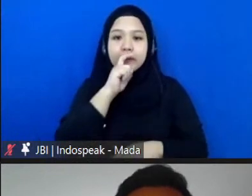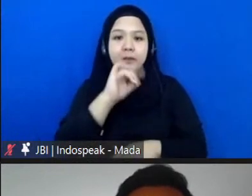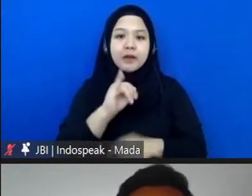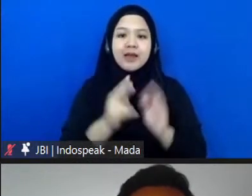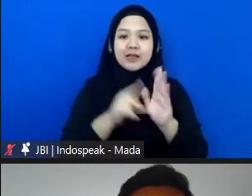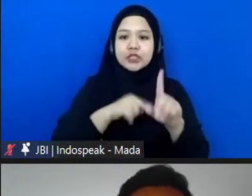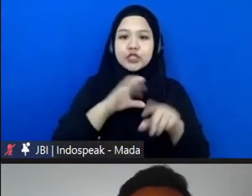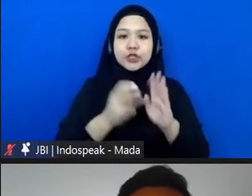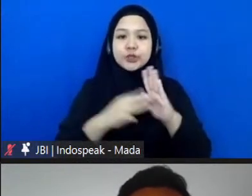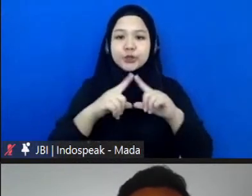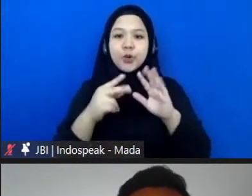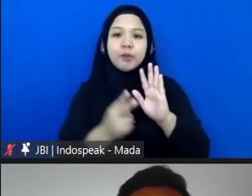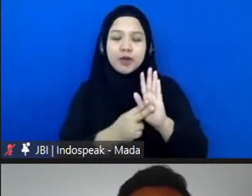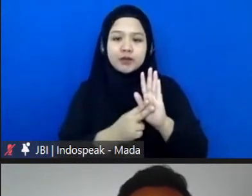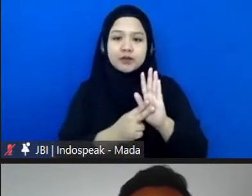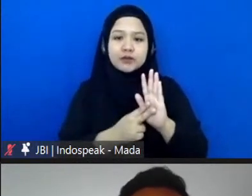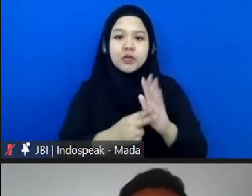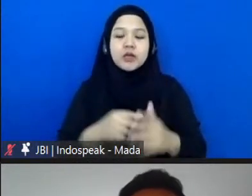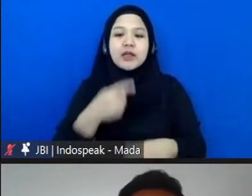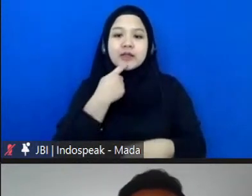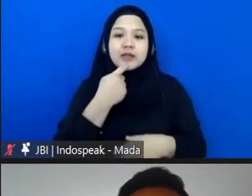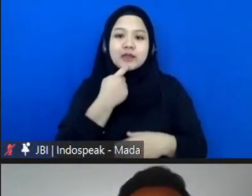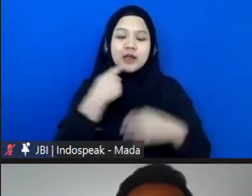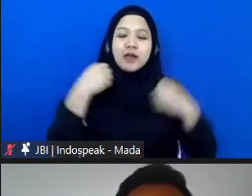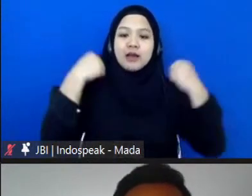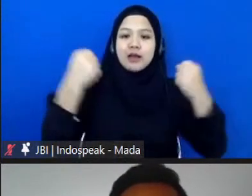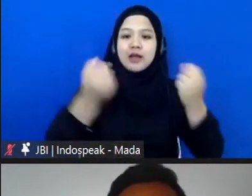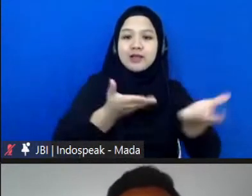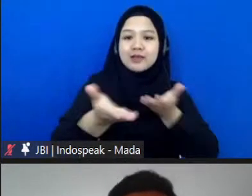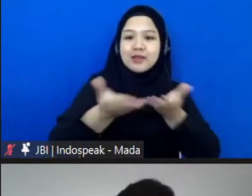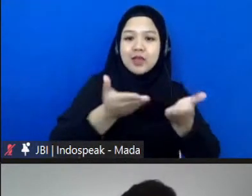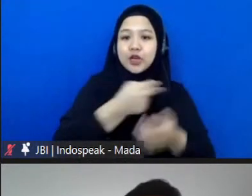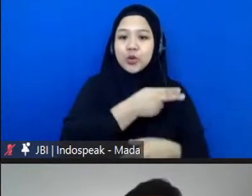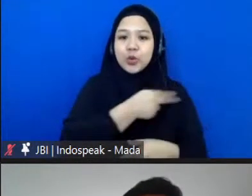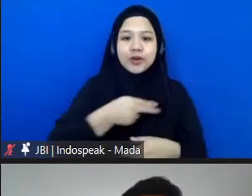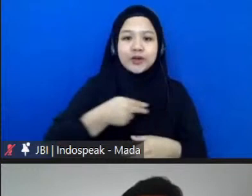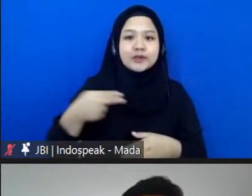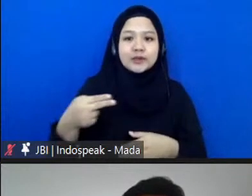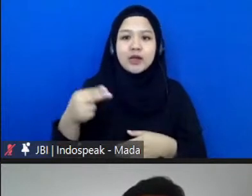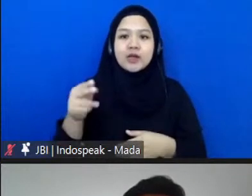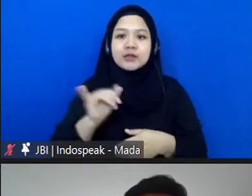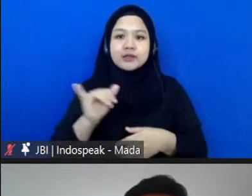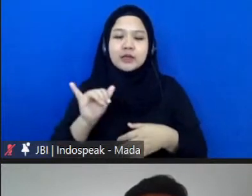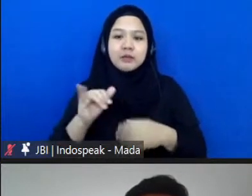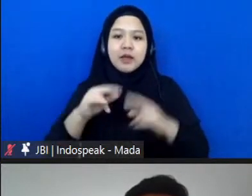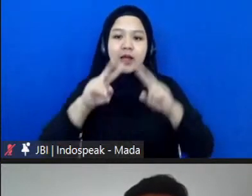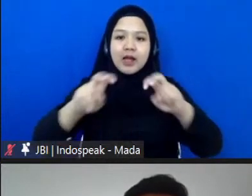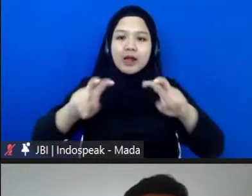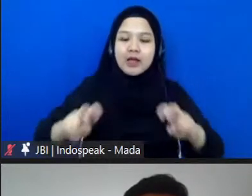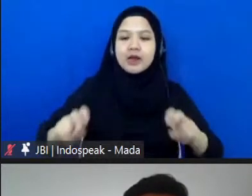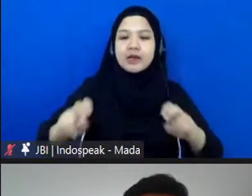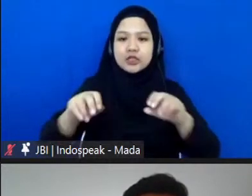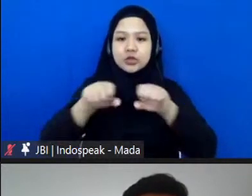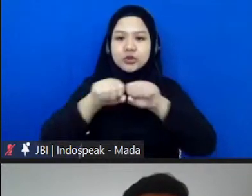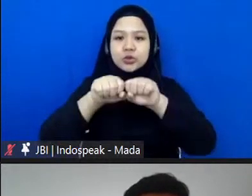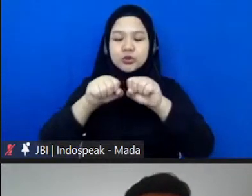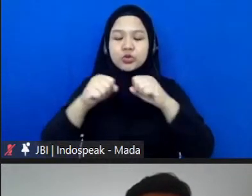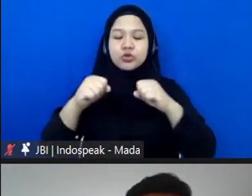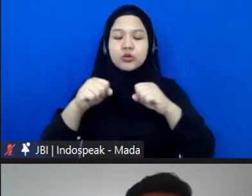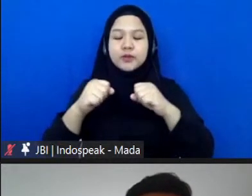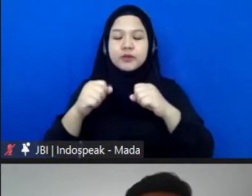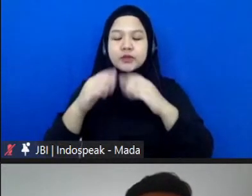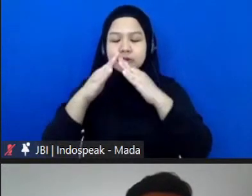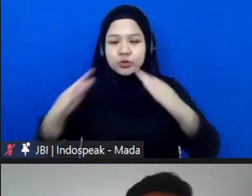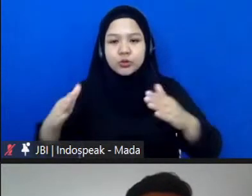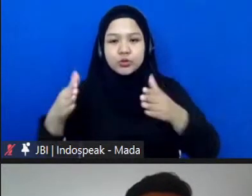today on navigating access to healthcare in Indonesia, a socio-structural analysis. Pak Sutarsa is a lecturer